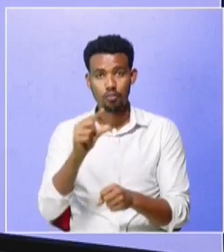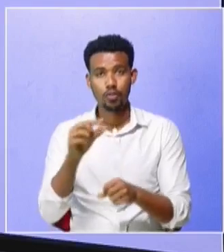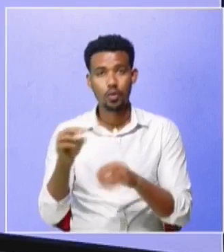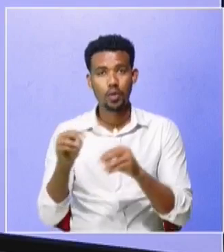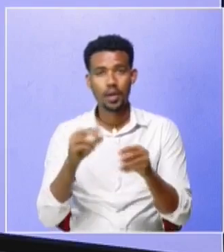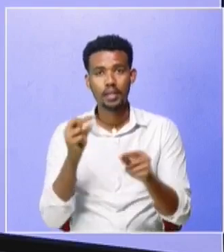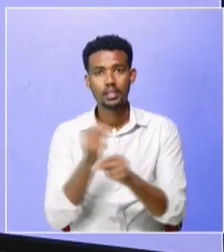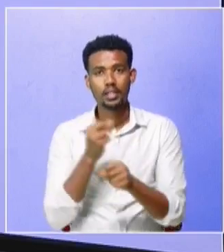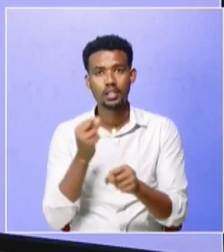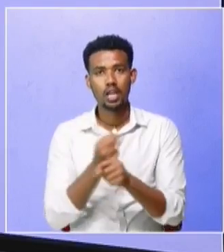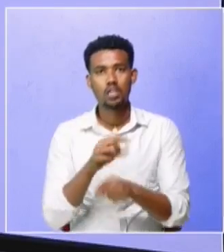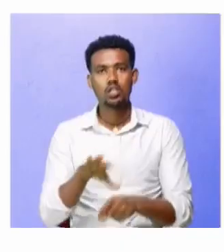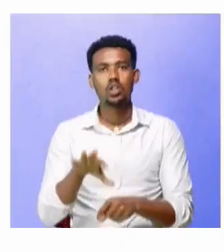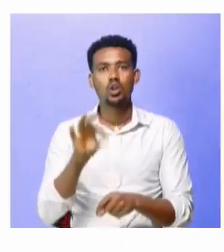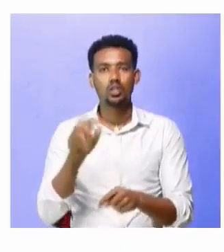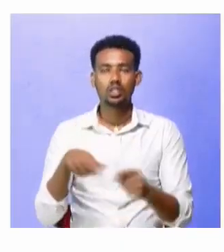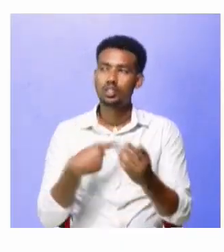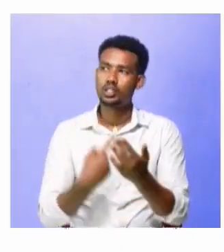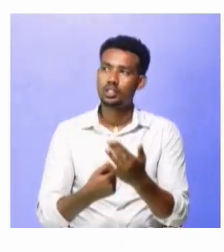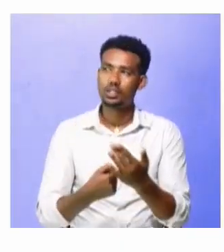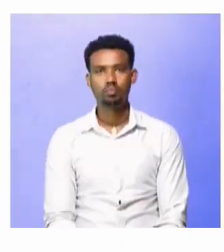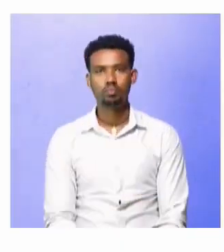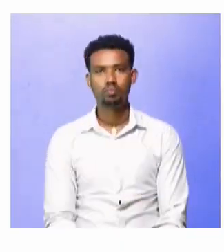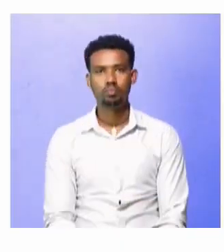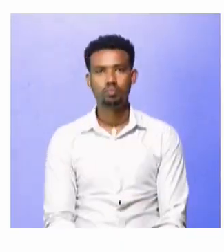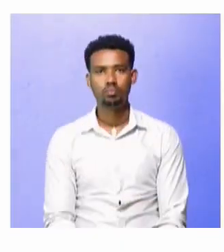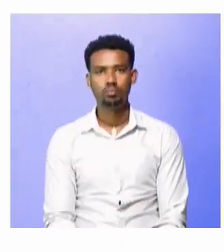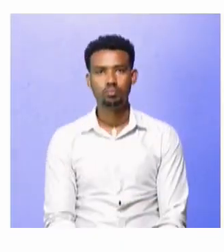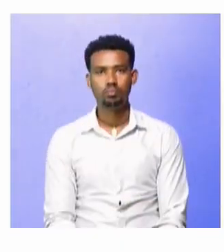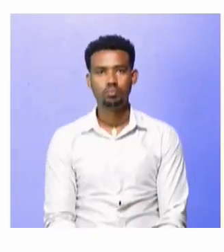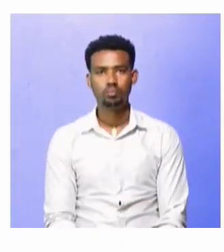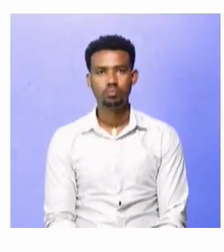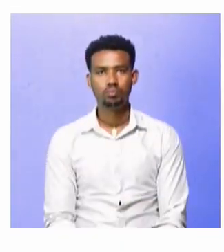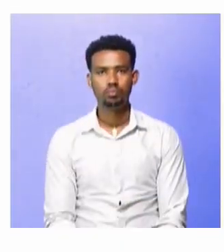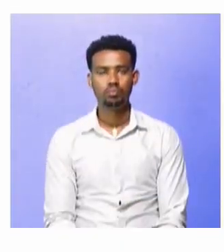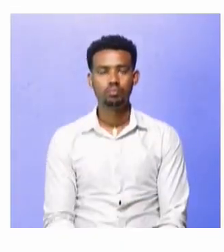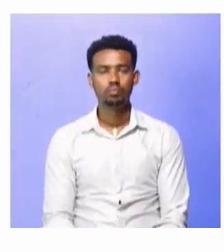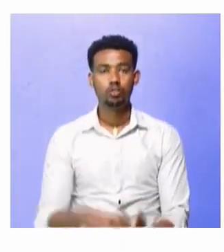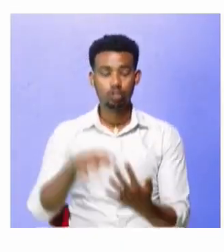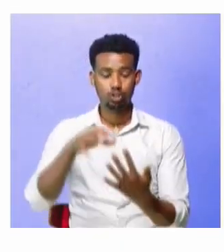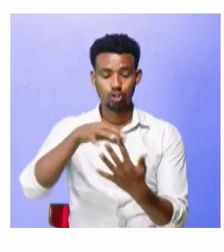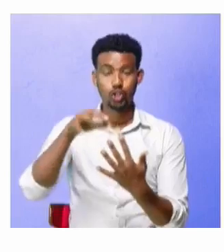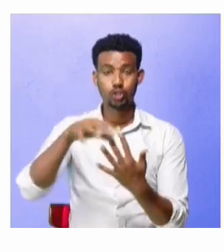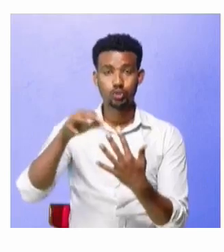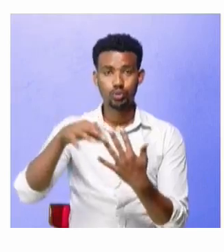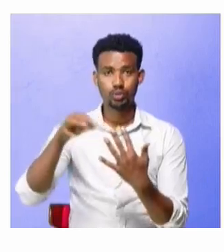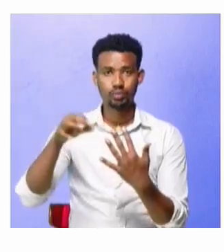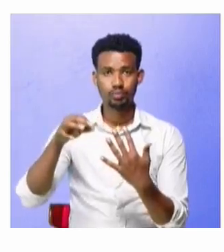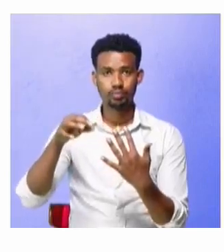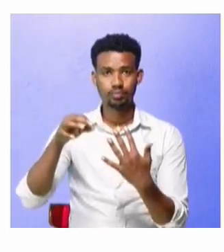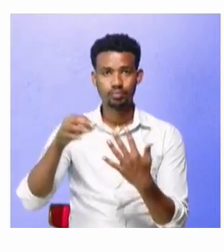have gotten this lesson. Choose